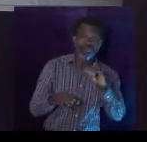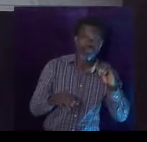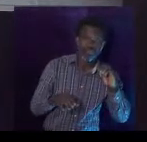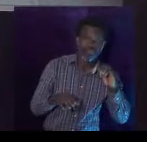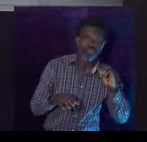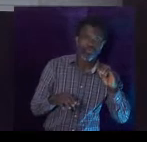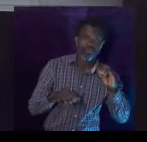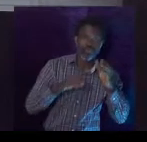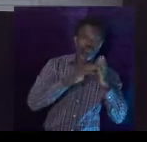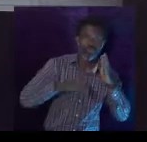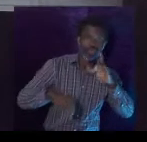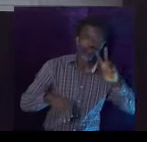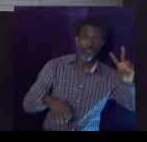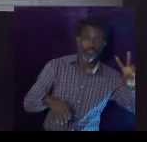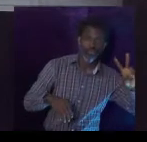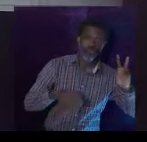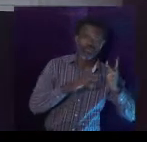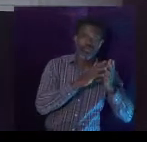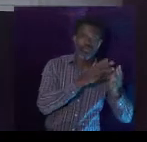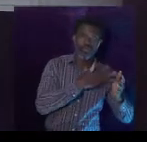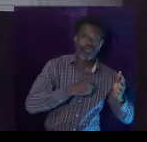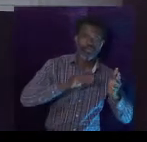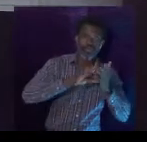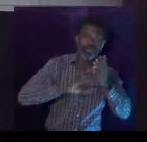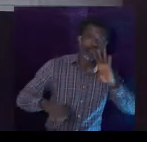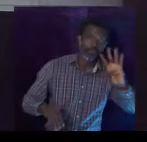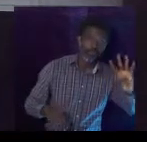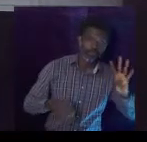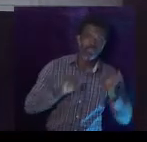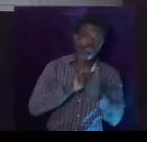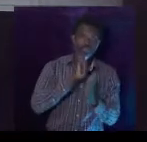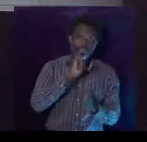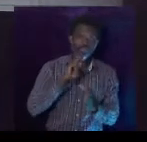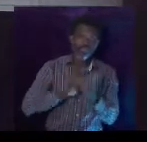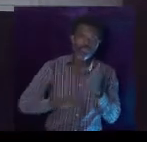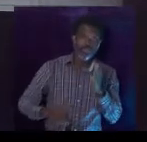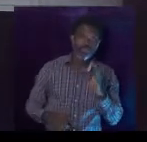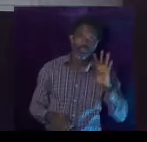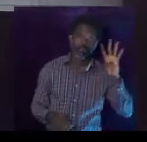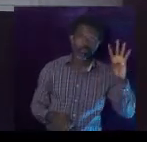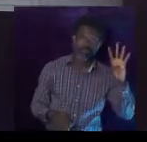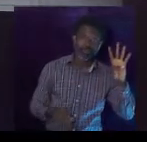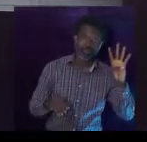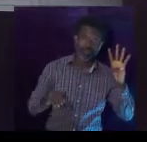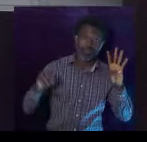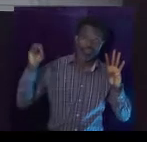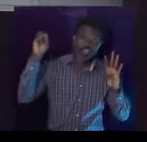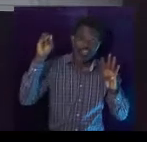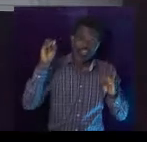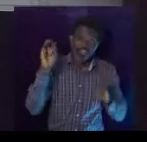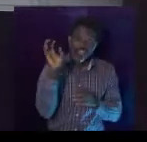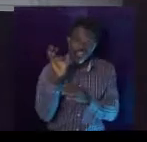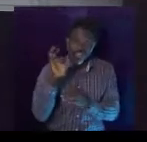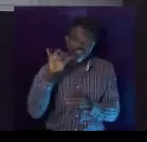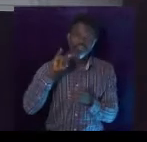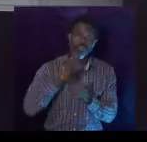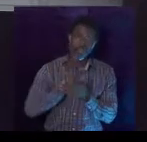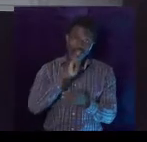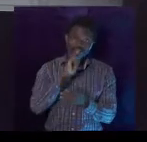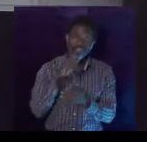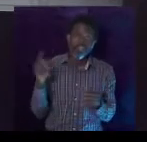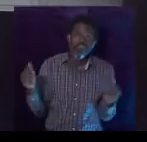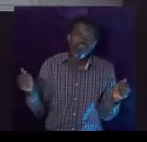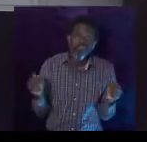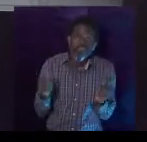backwards. That's from 0, -2, and -4. And that is -4 degrees Celsius. That is definitely